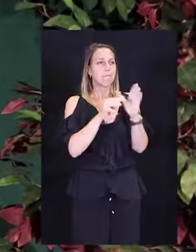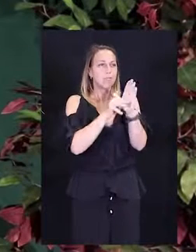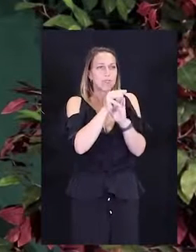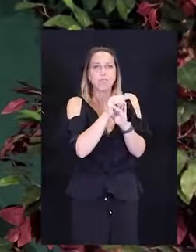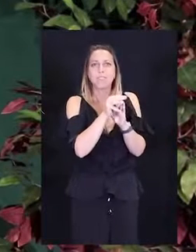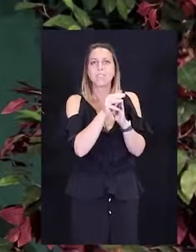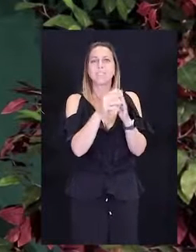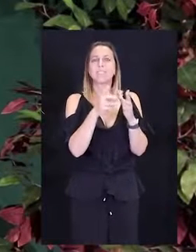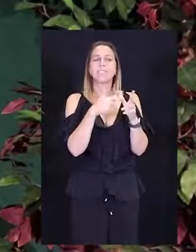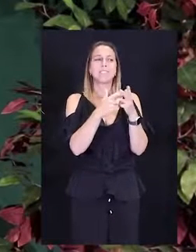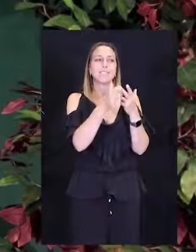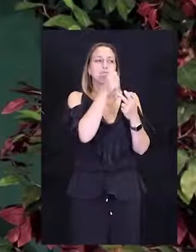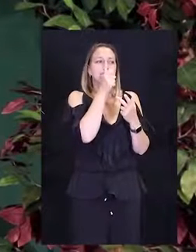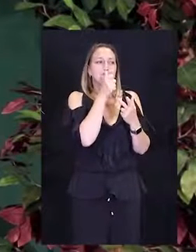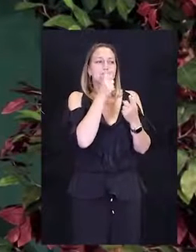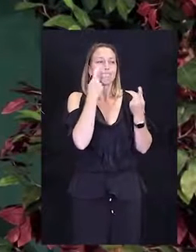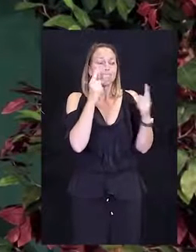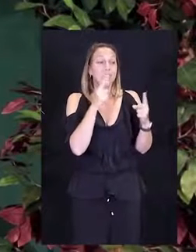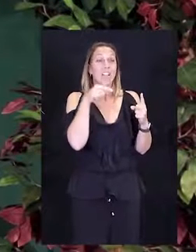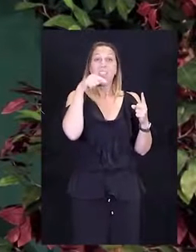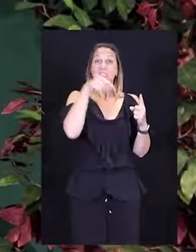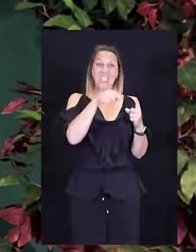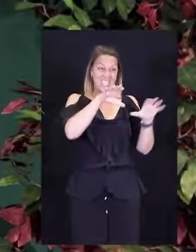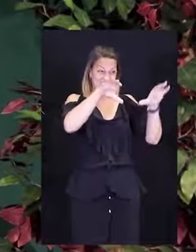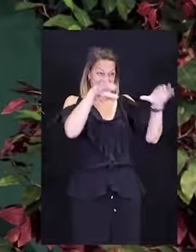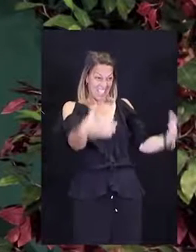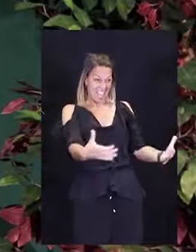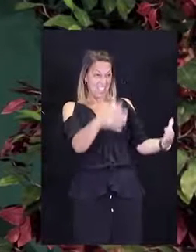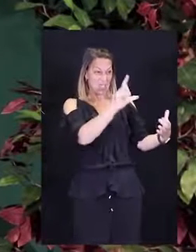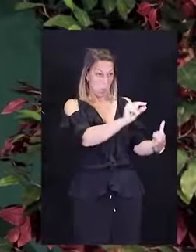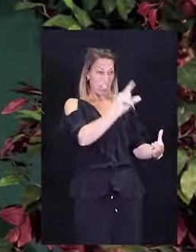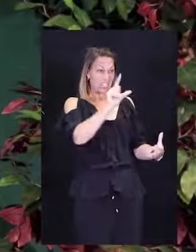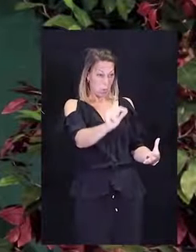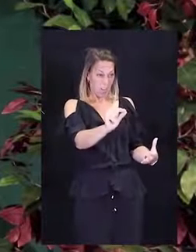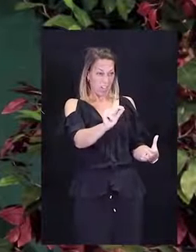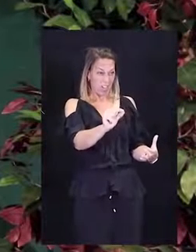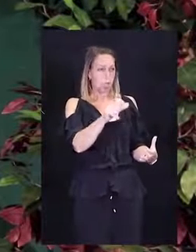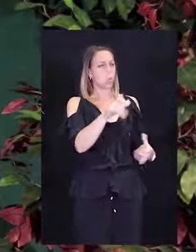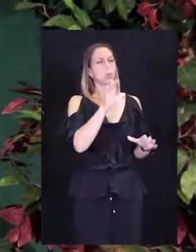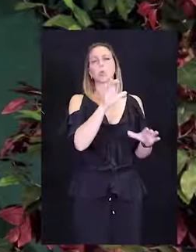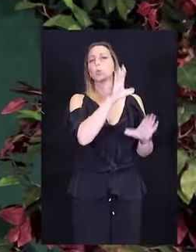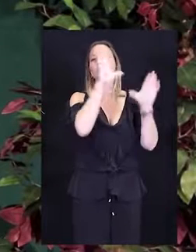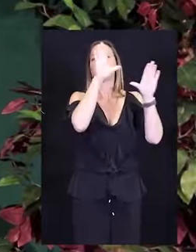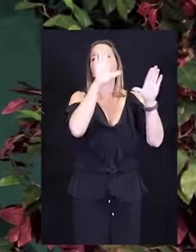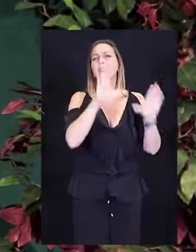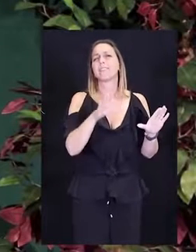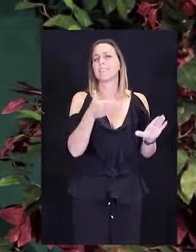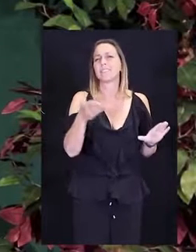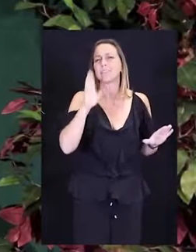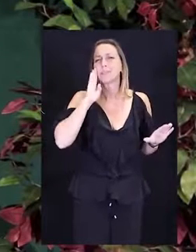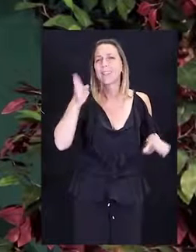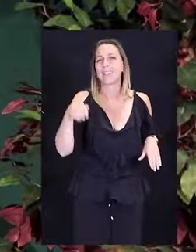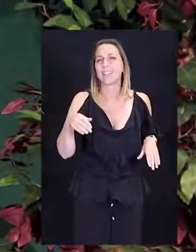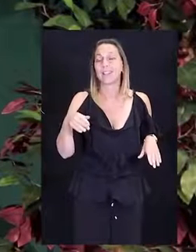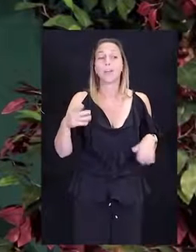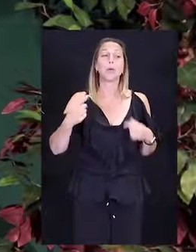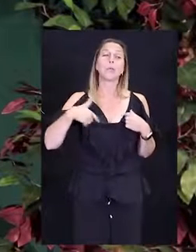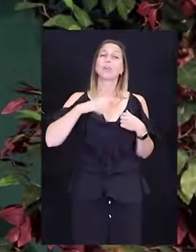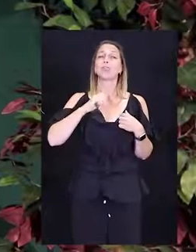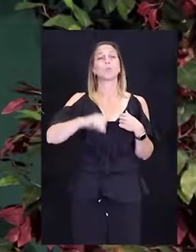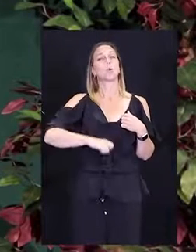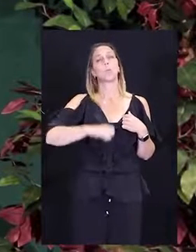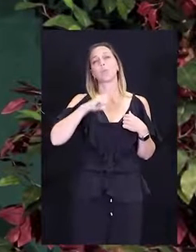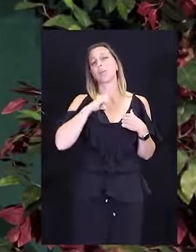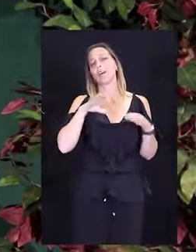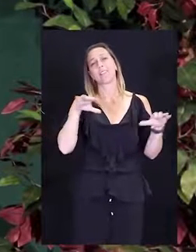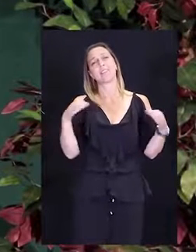of this class graduating tonight is destined to do some amazing things. We are so